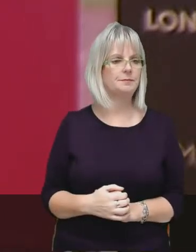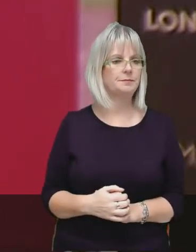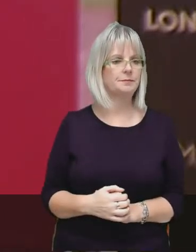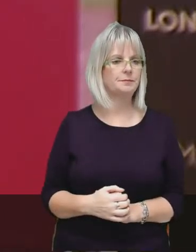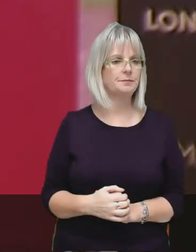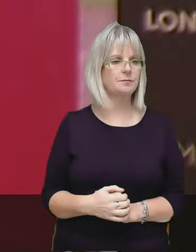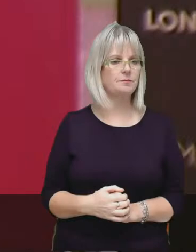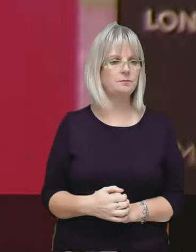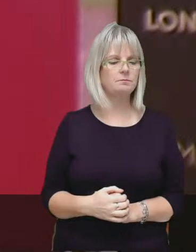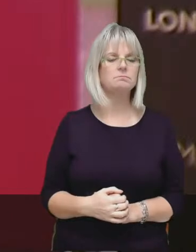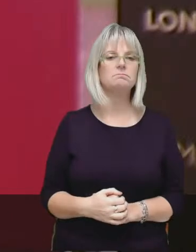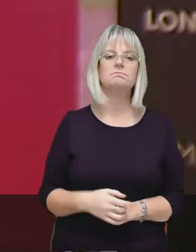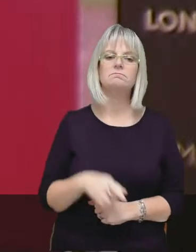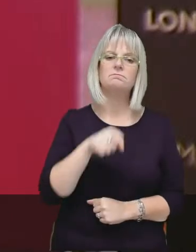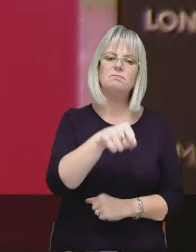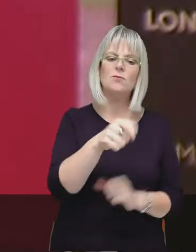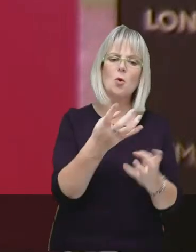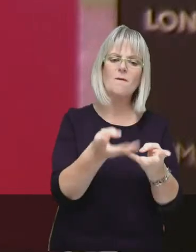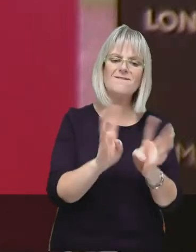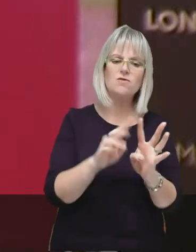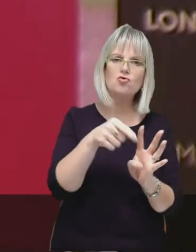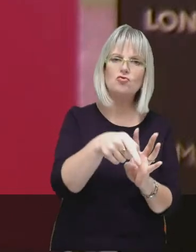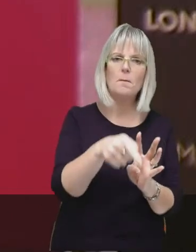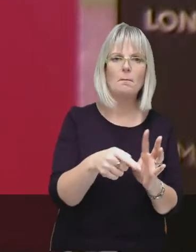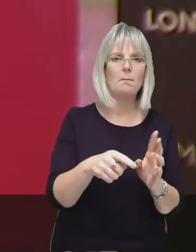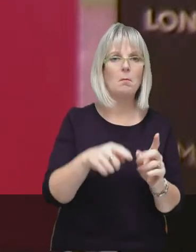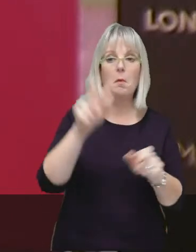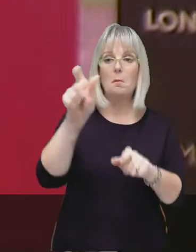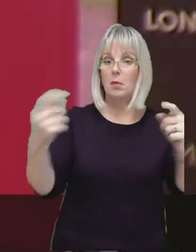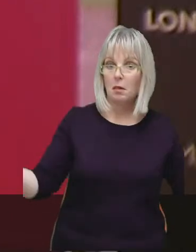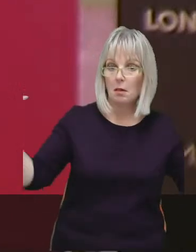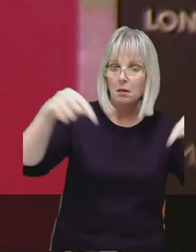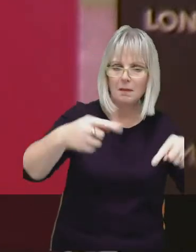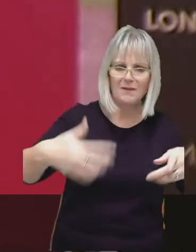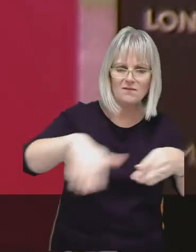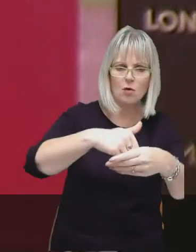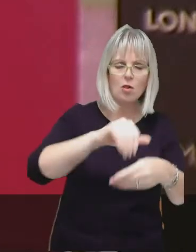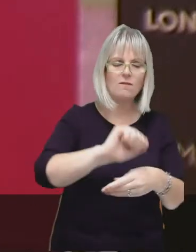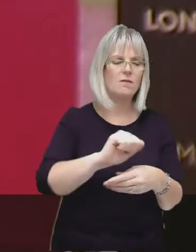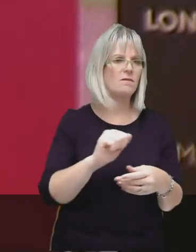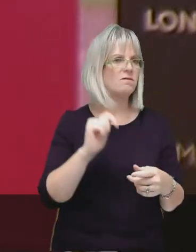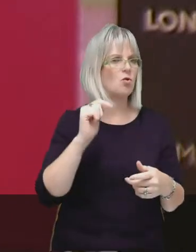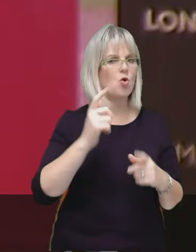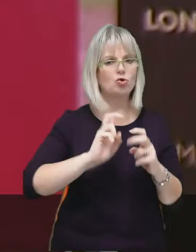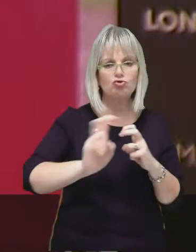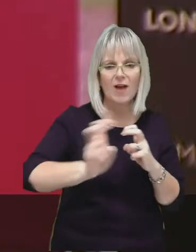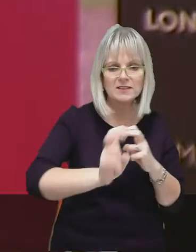housing, the environment, transport, safety, jobs, and more.